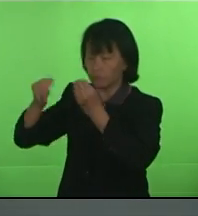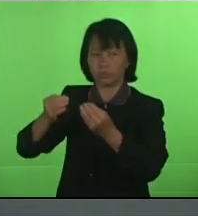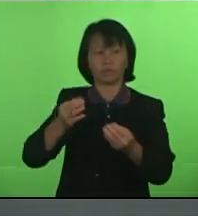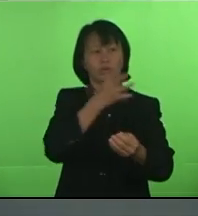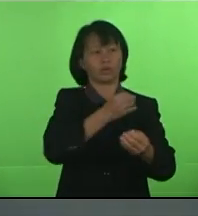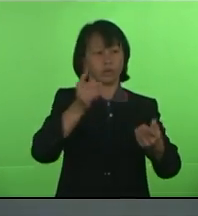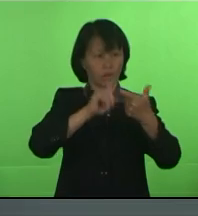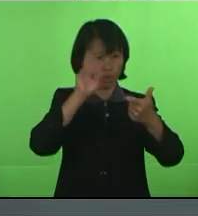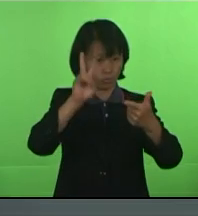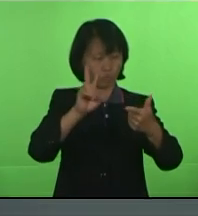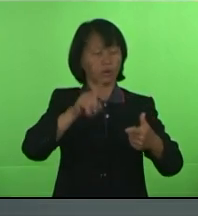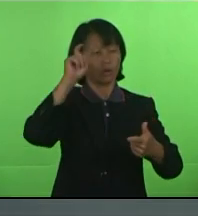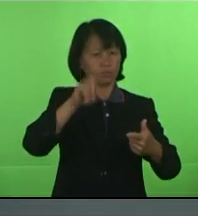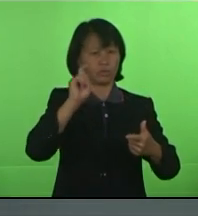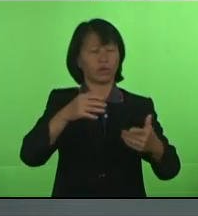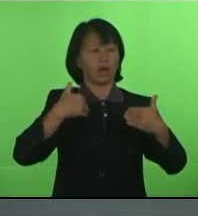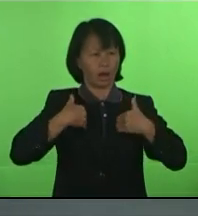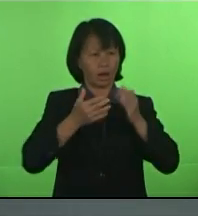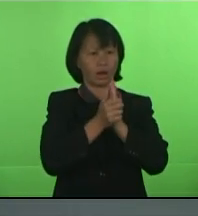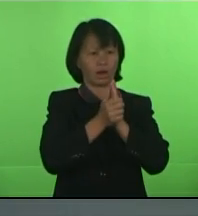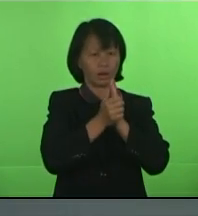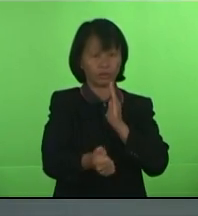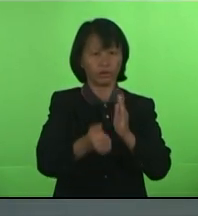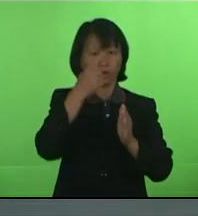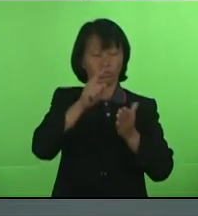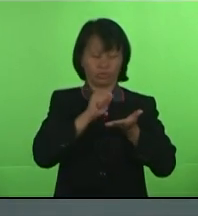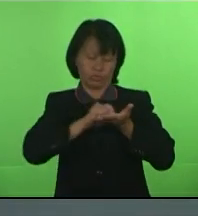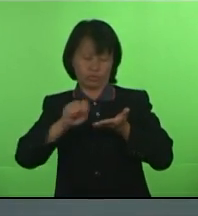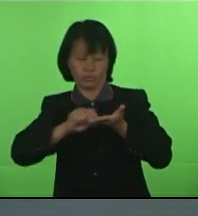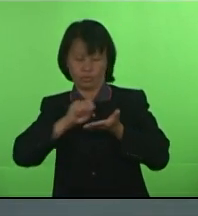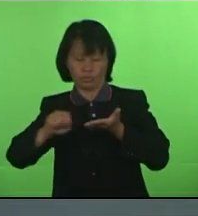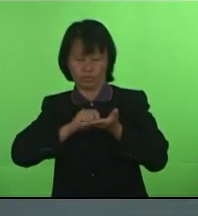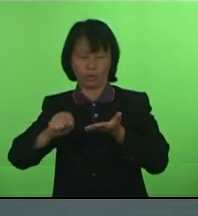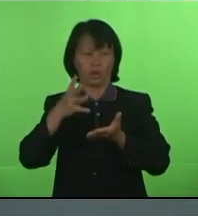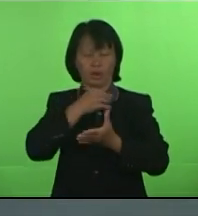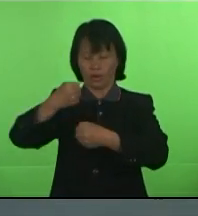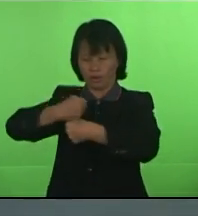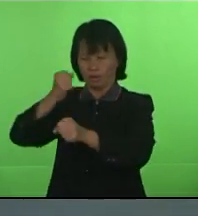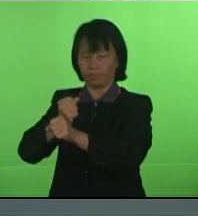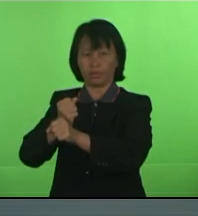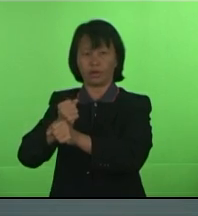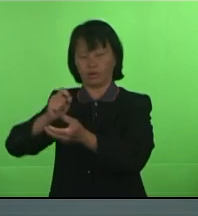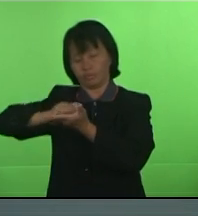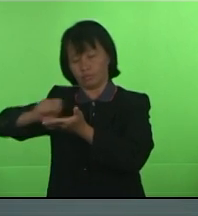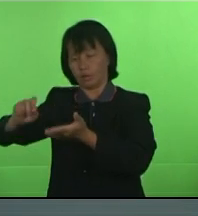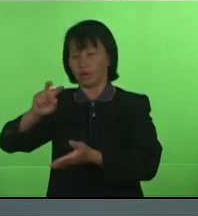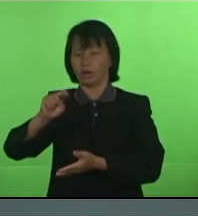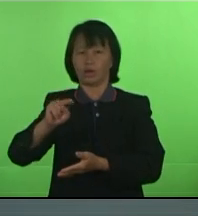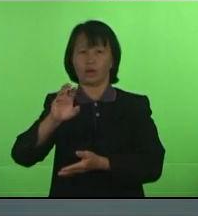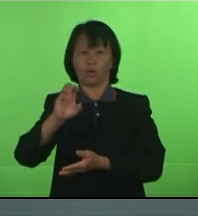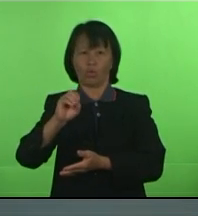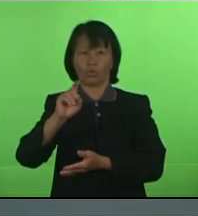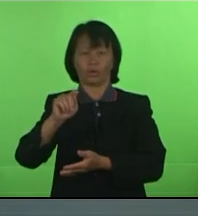be also able to have the skills to take notes and make notes. Alright? To